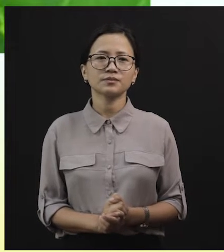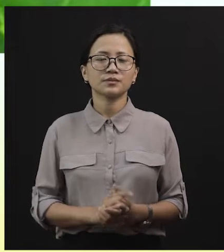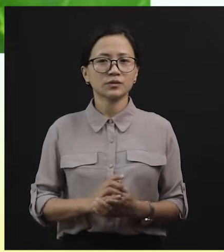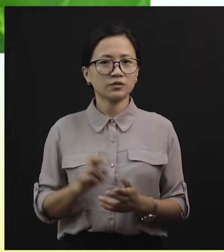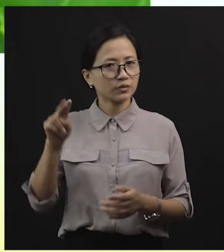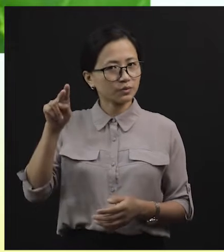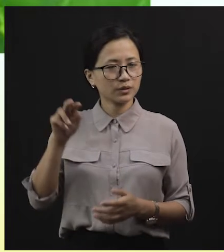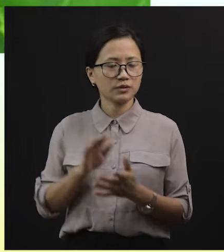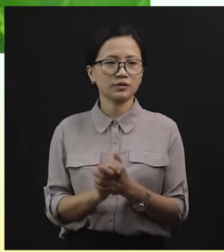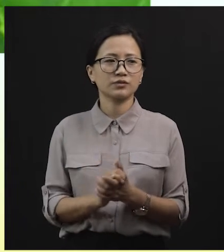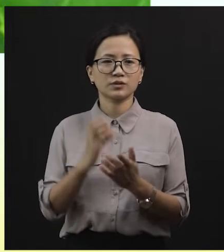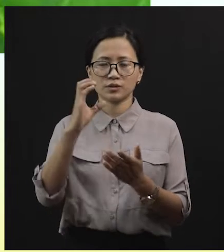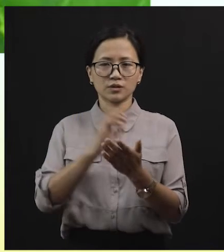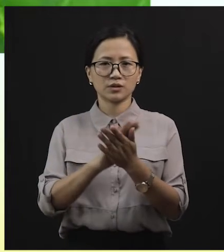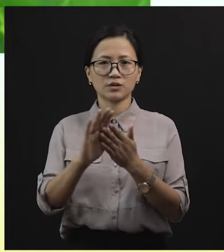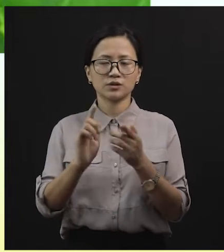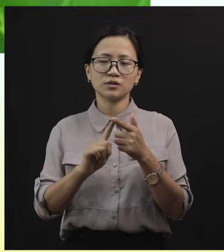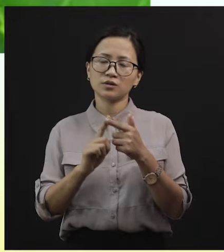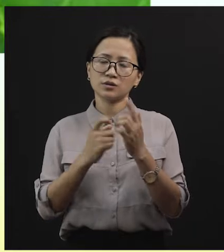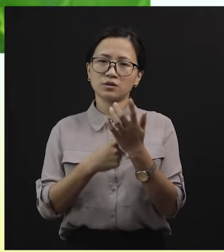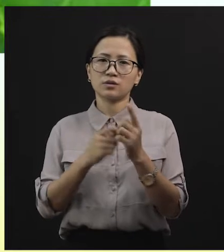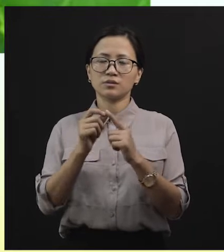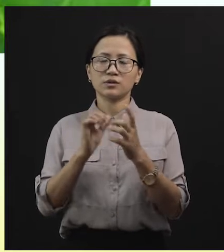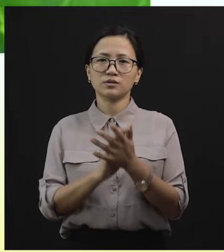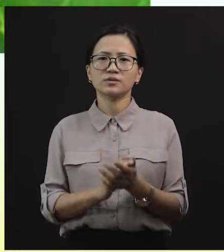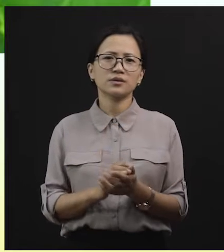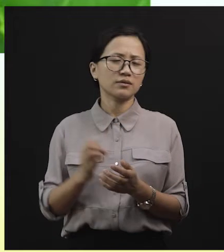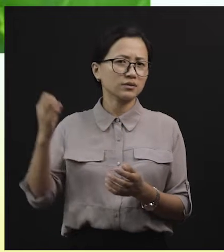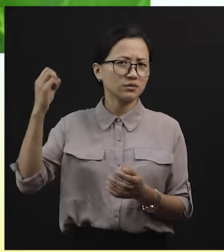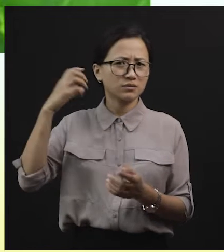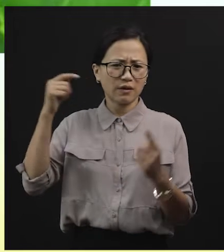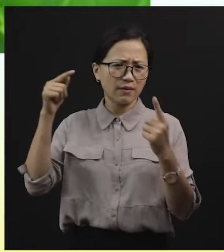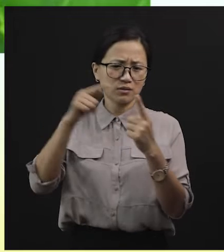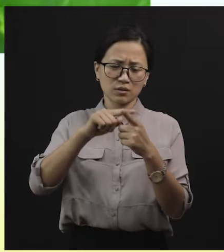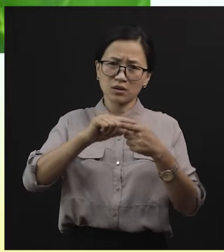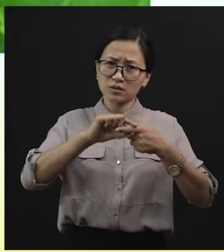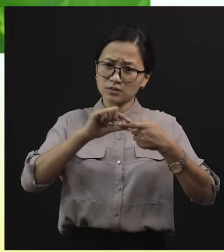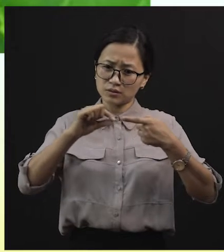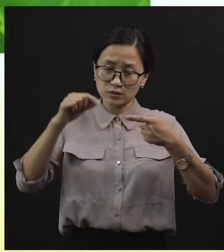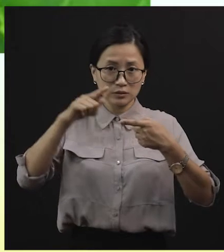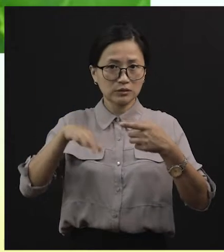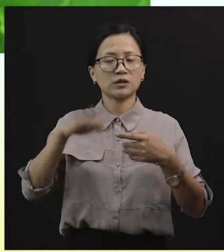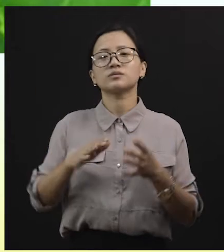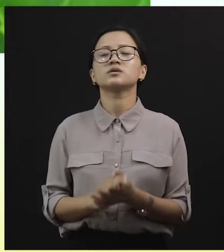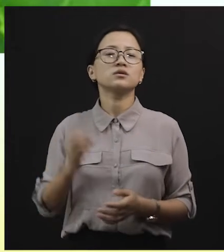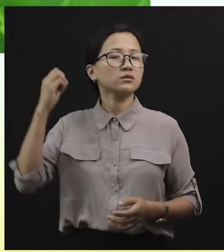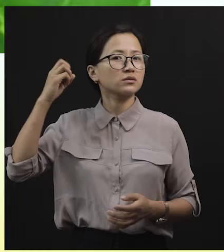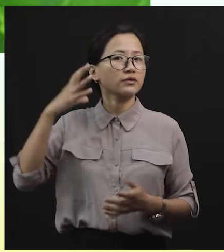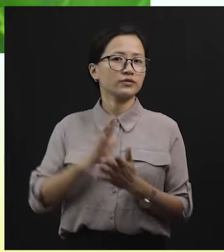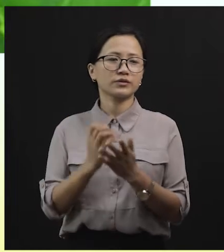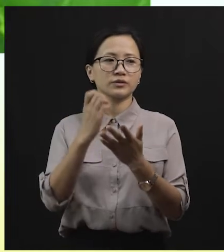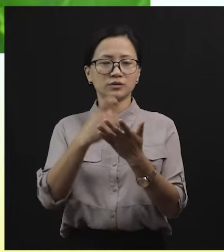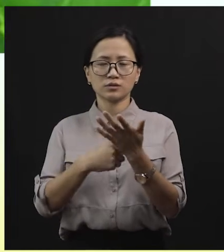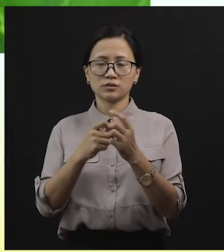And the meaning of chirping is a sharp sound that a cricket make. Chirping is a